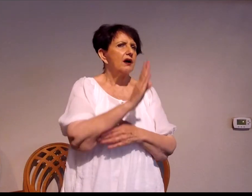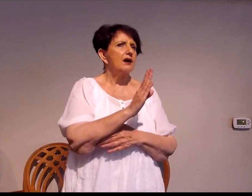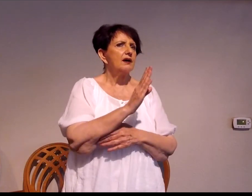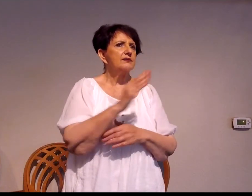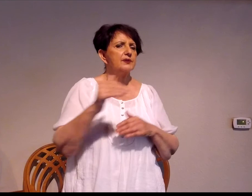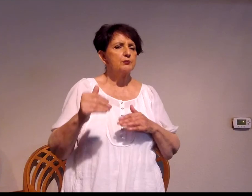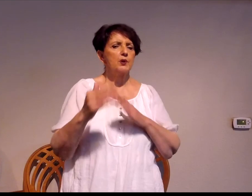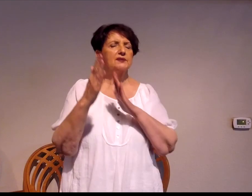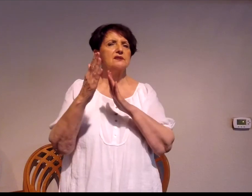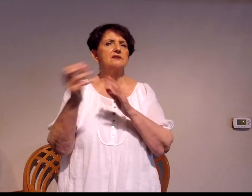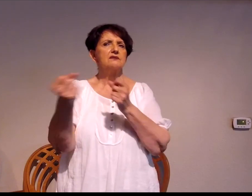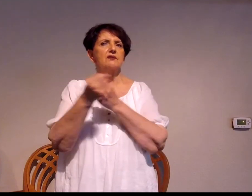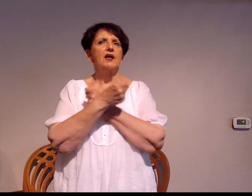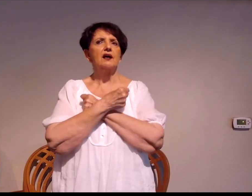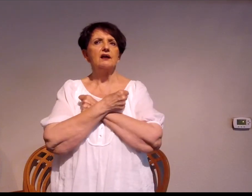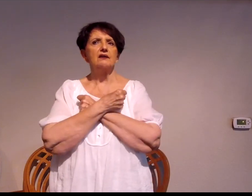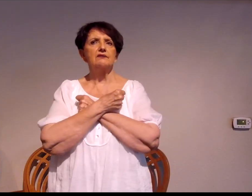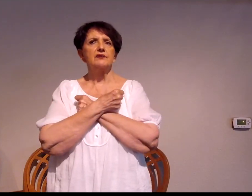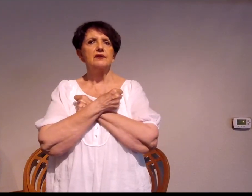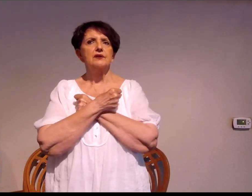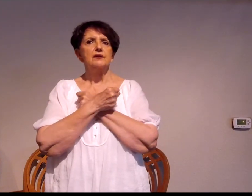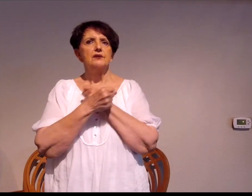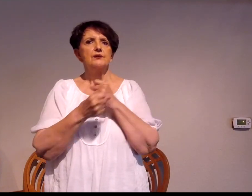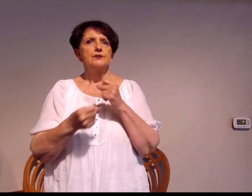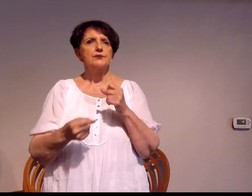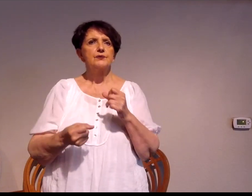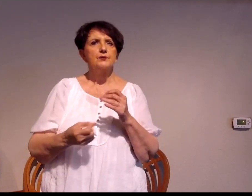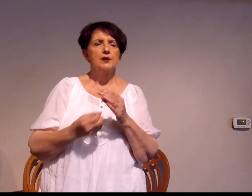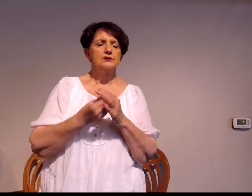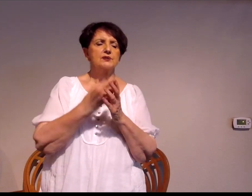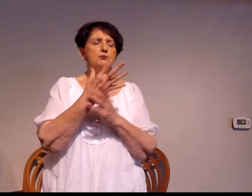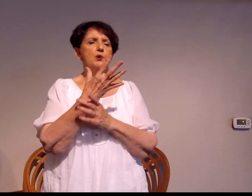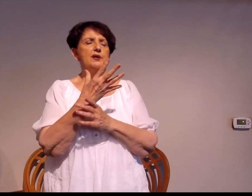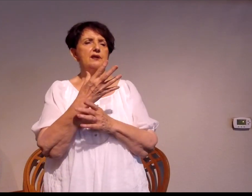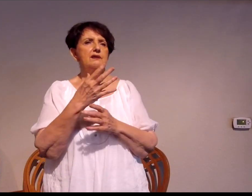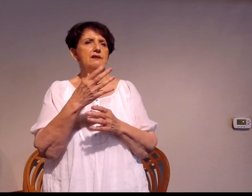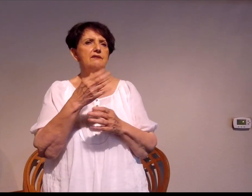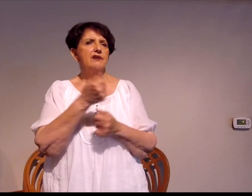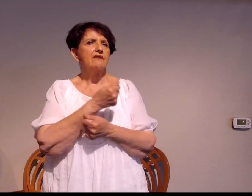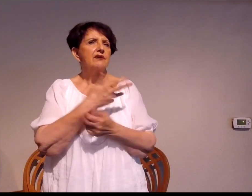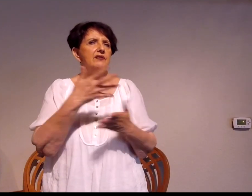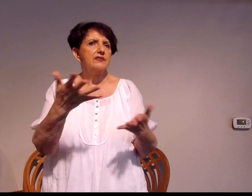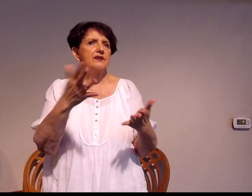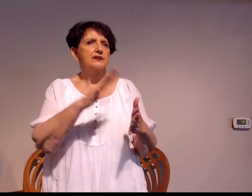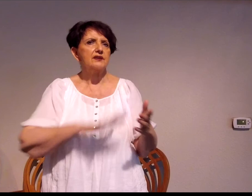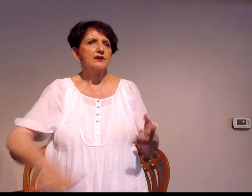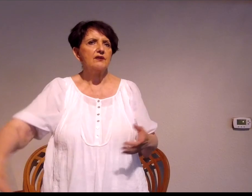of love, the wellspring of creation.